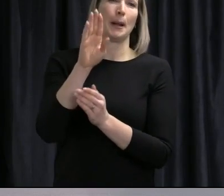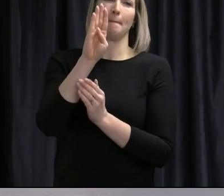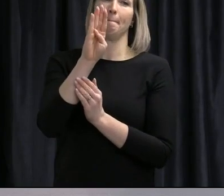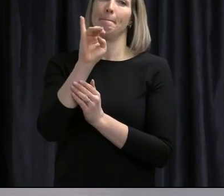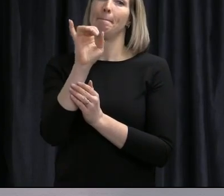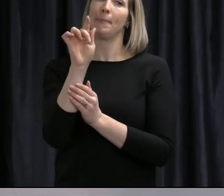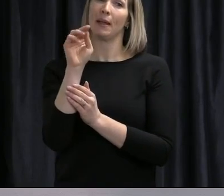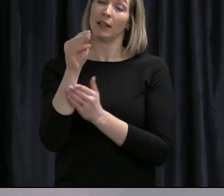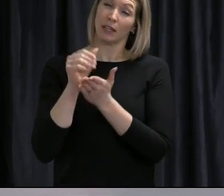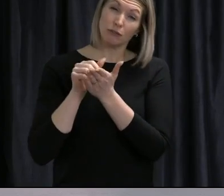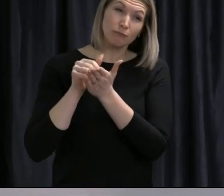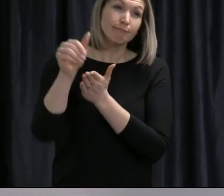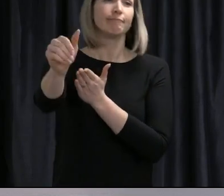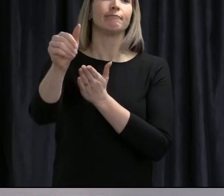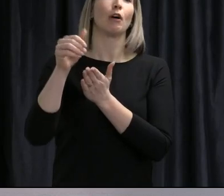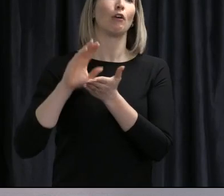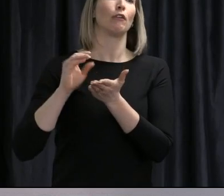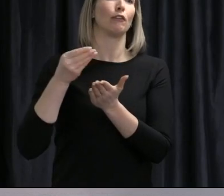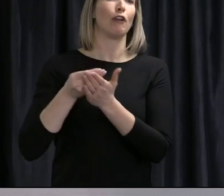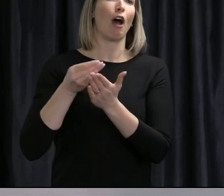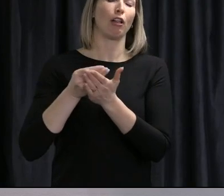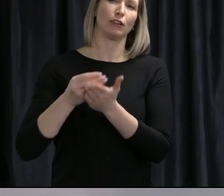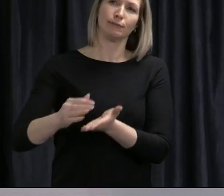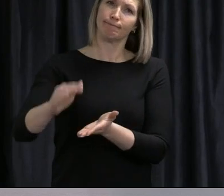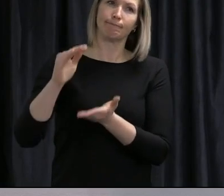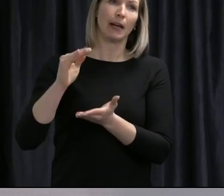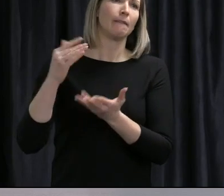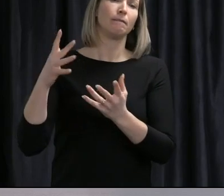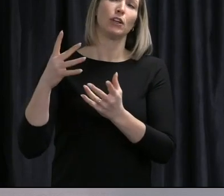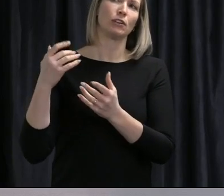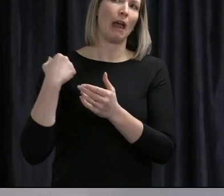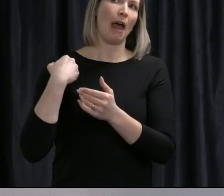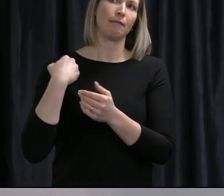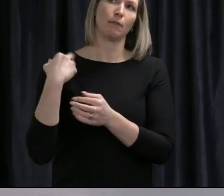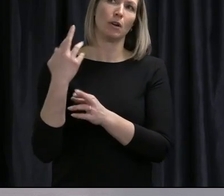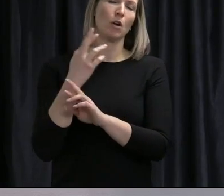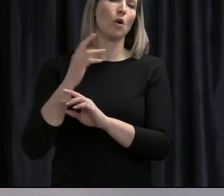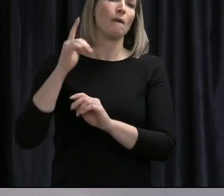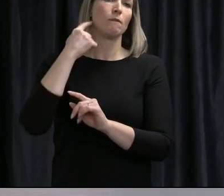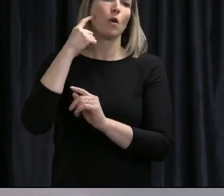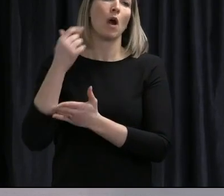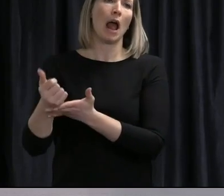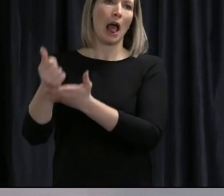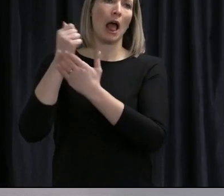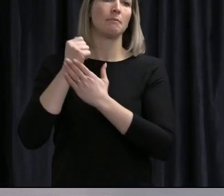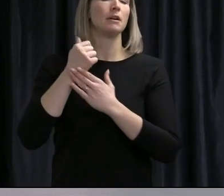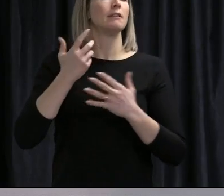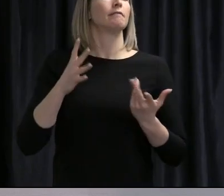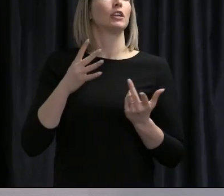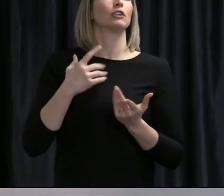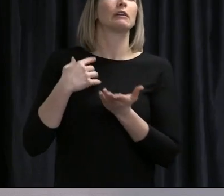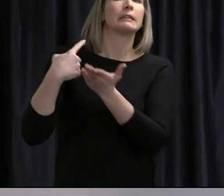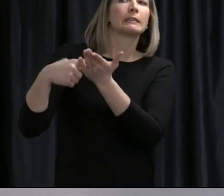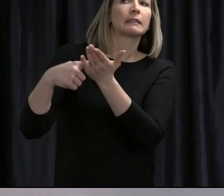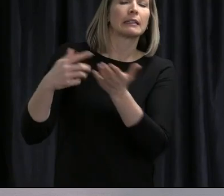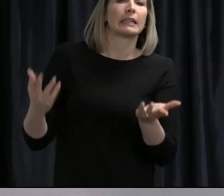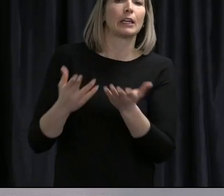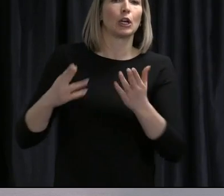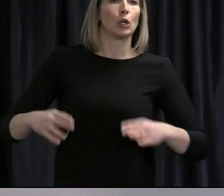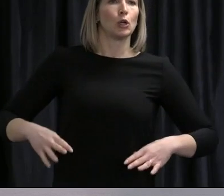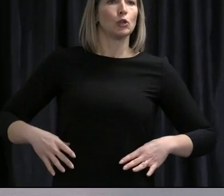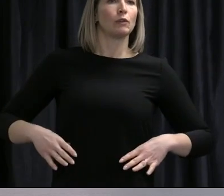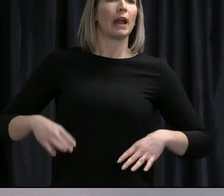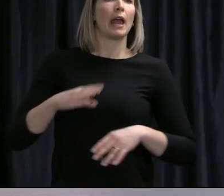been set aside for provincial and federal funding. And I've made the case in our situation in Newfoundland and Labrador is a